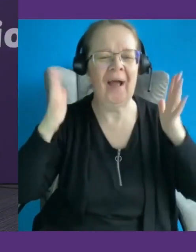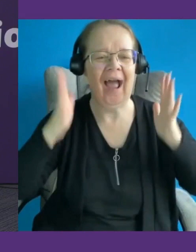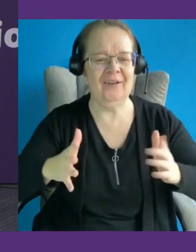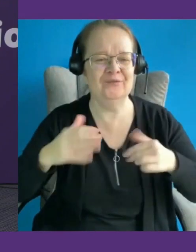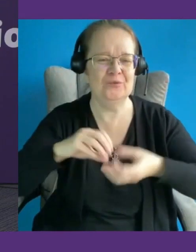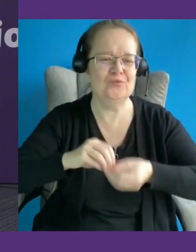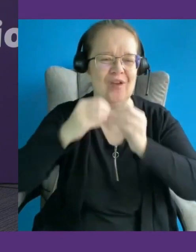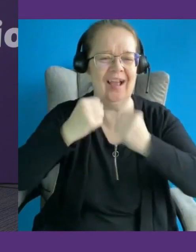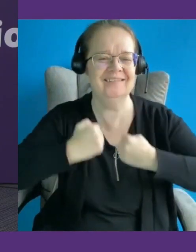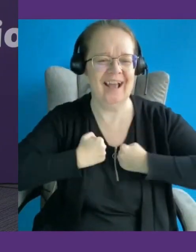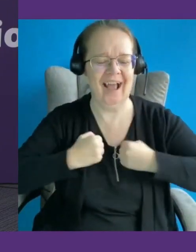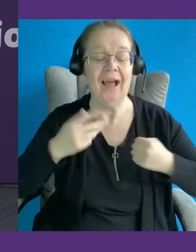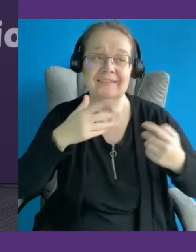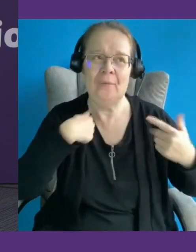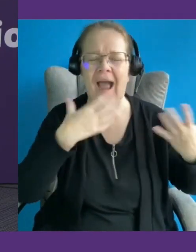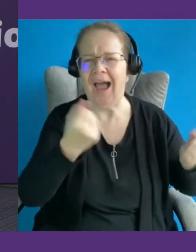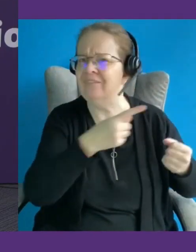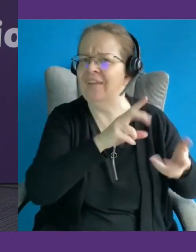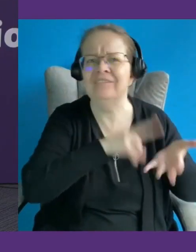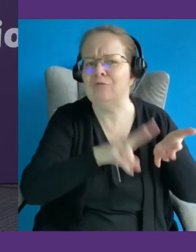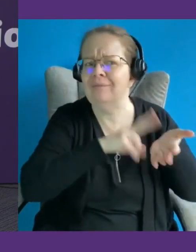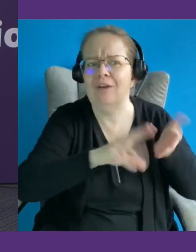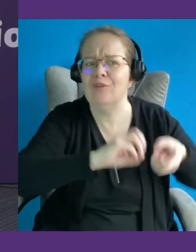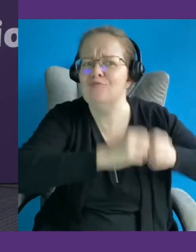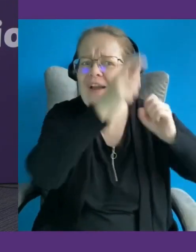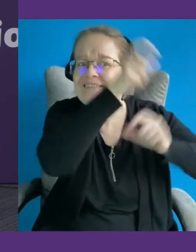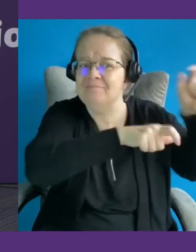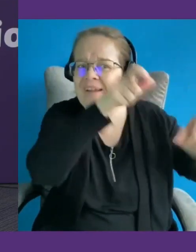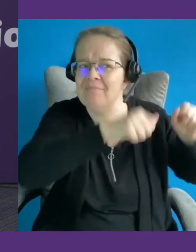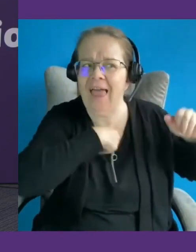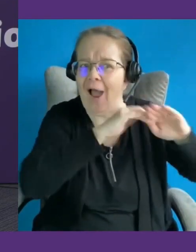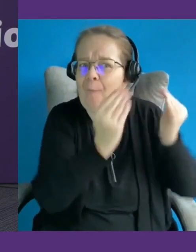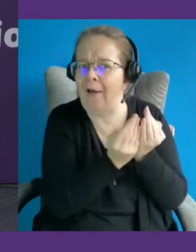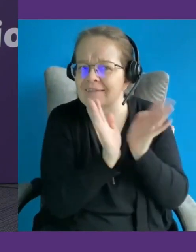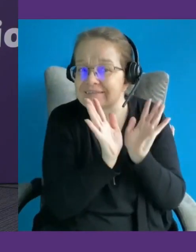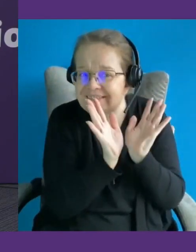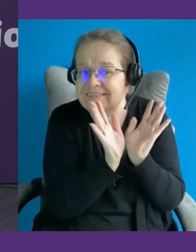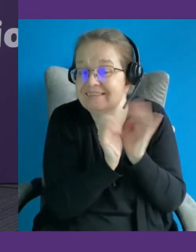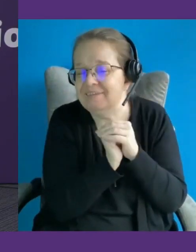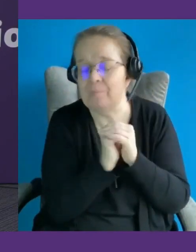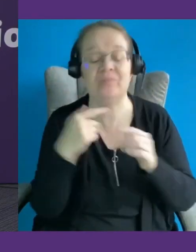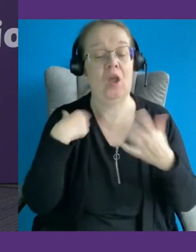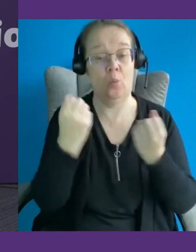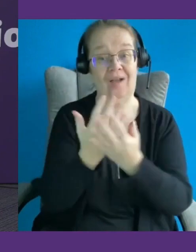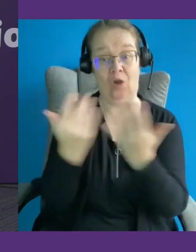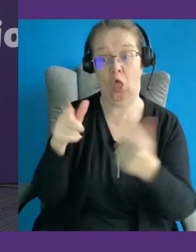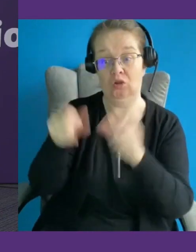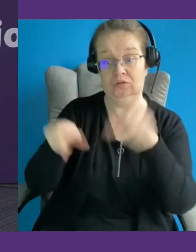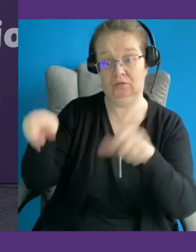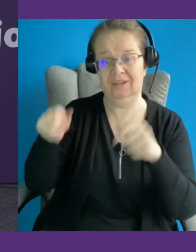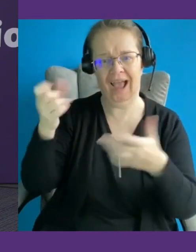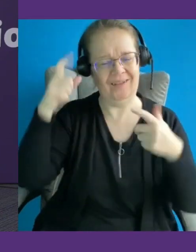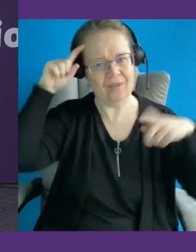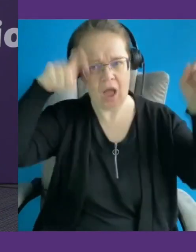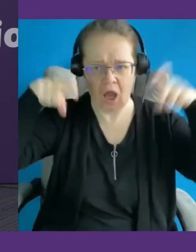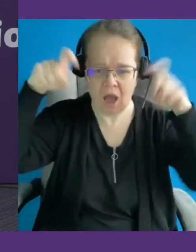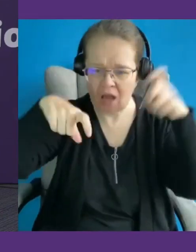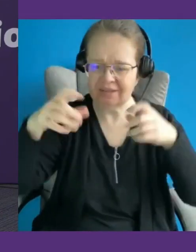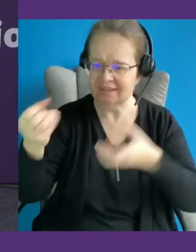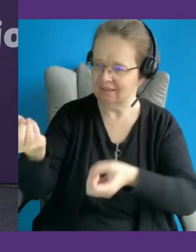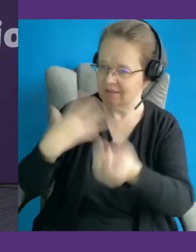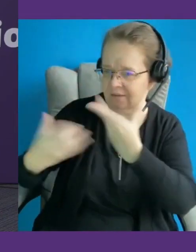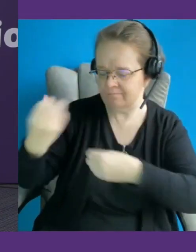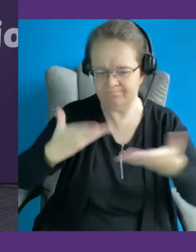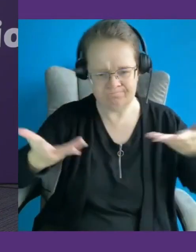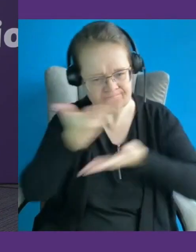there. Yeah. So I think we have a lot of people who sort of come up with ideas and then.